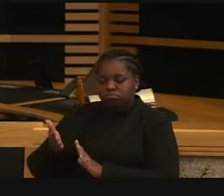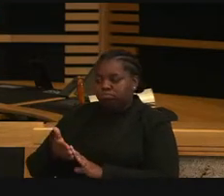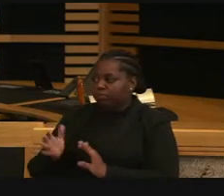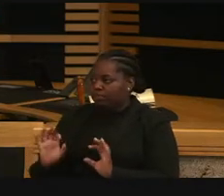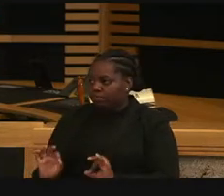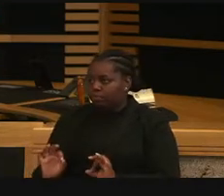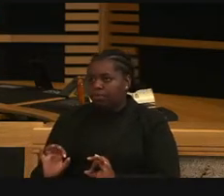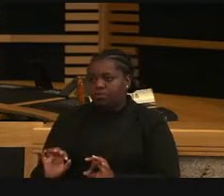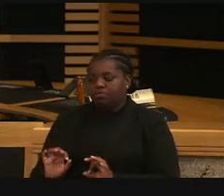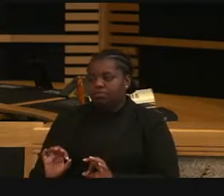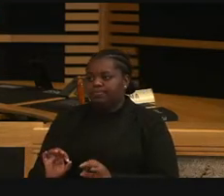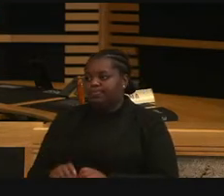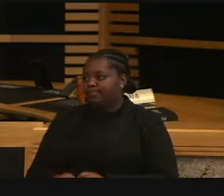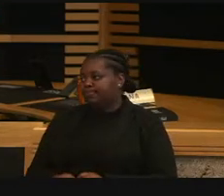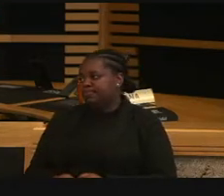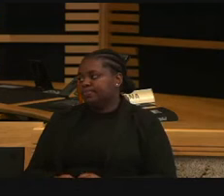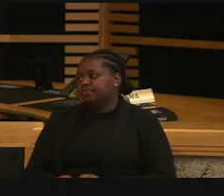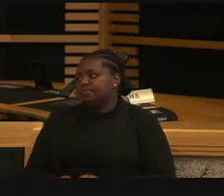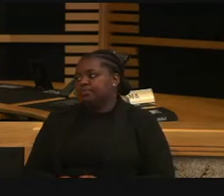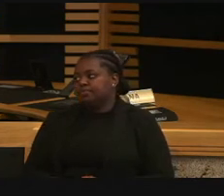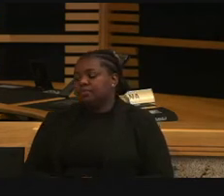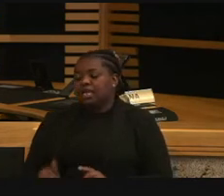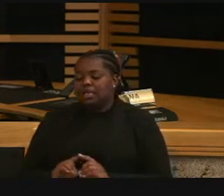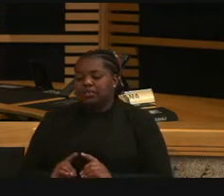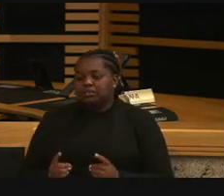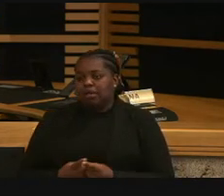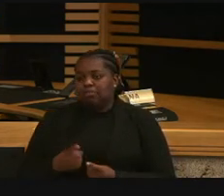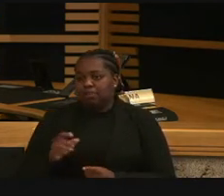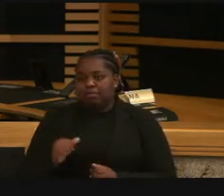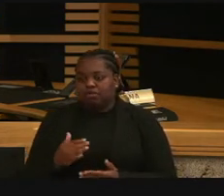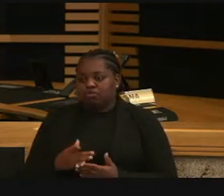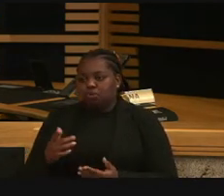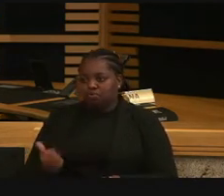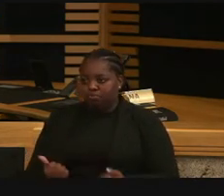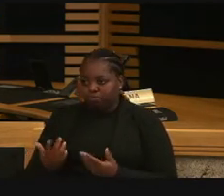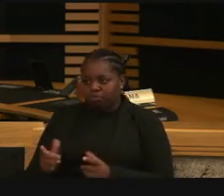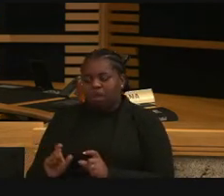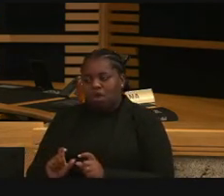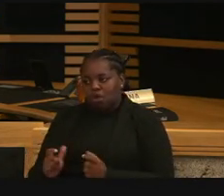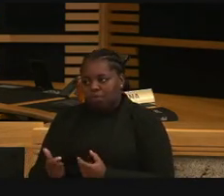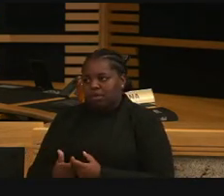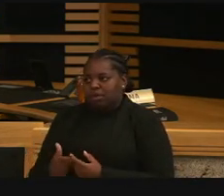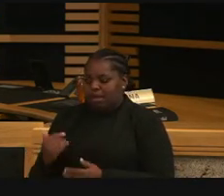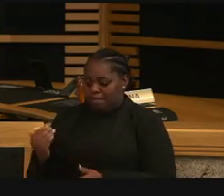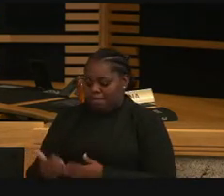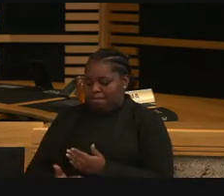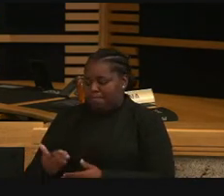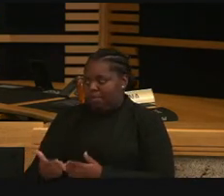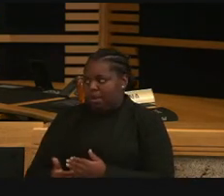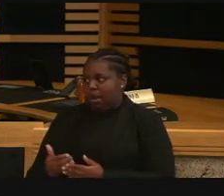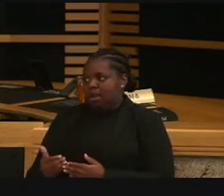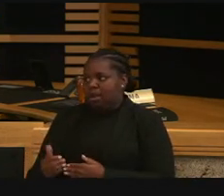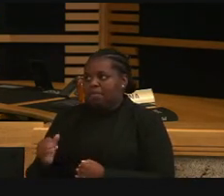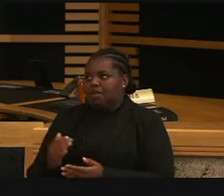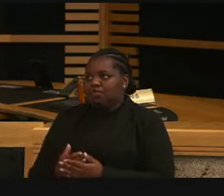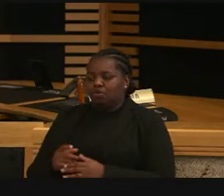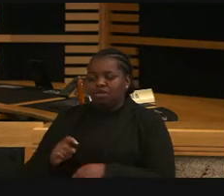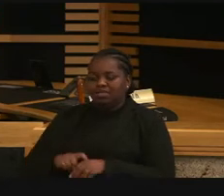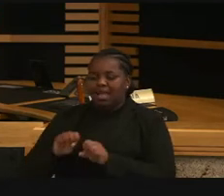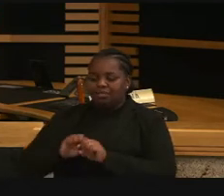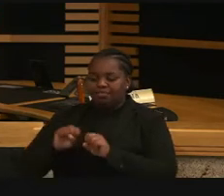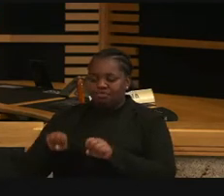and efficiently. The department must provide the committee with a process map with clear time